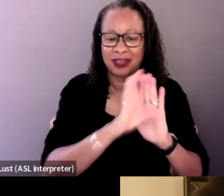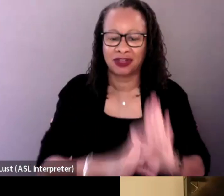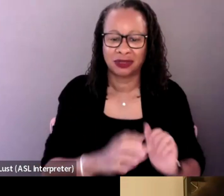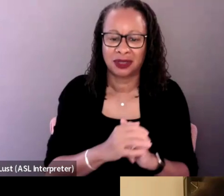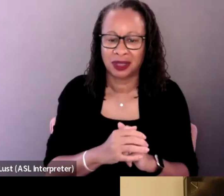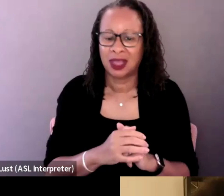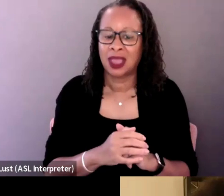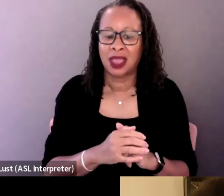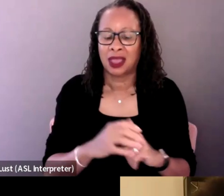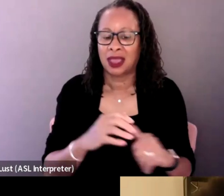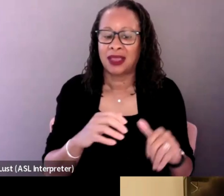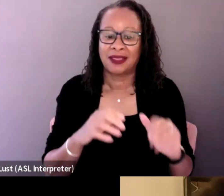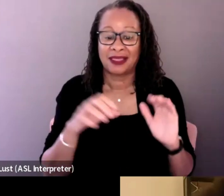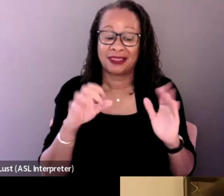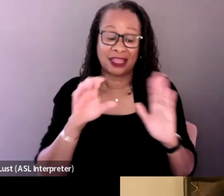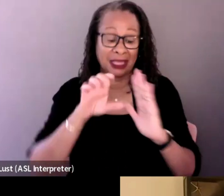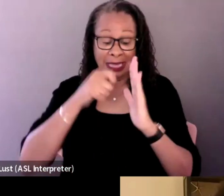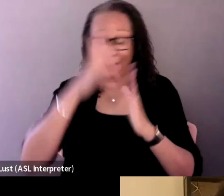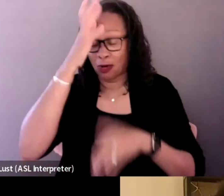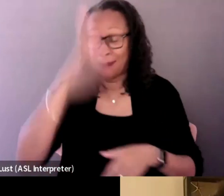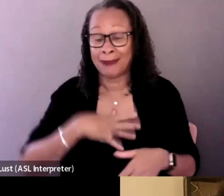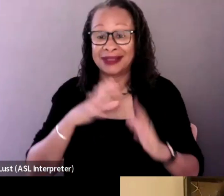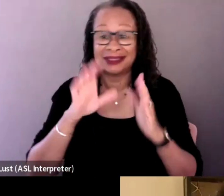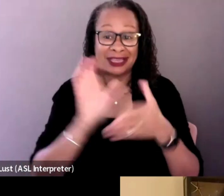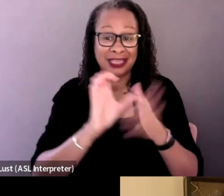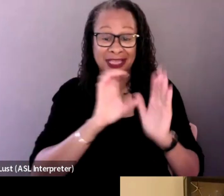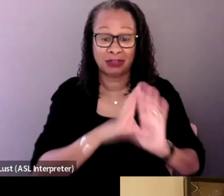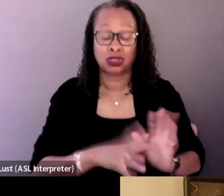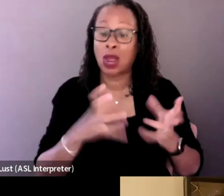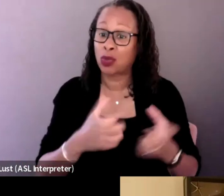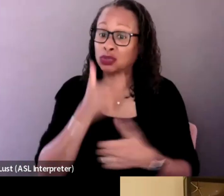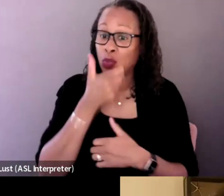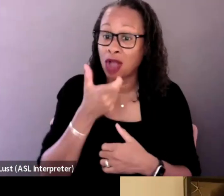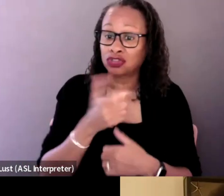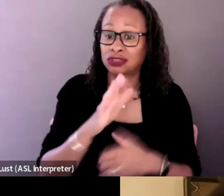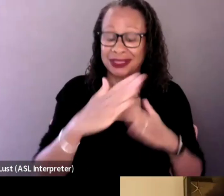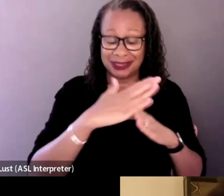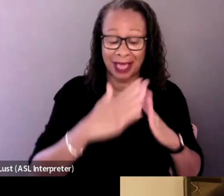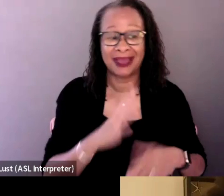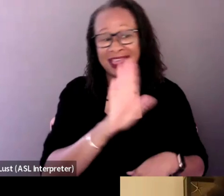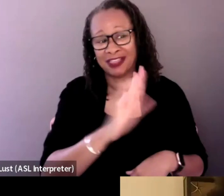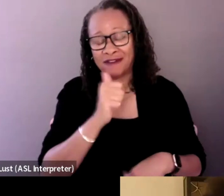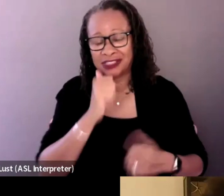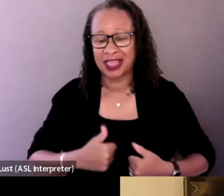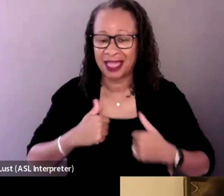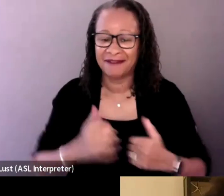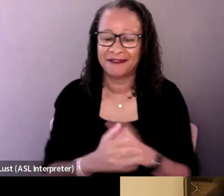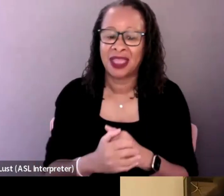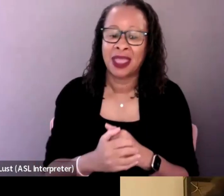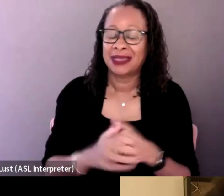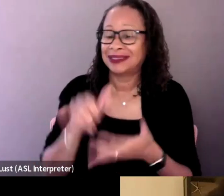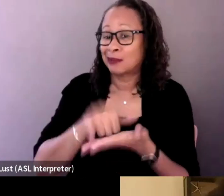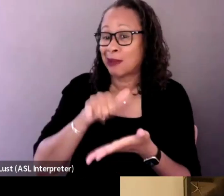movie, the cameraman's character in it, and we wanted just to watch the Taliban and their daily life. But quickly we realized that it's impossible to make a